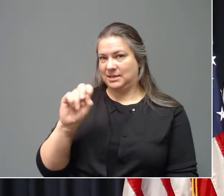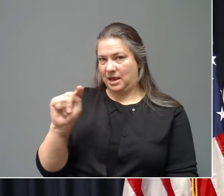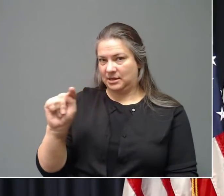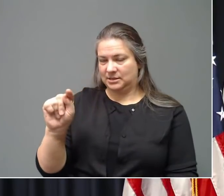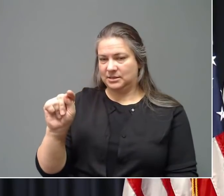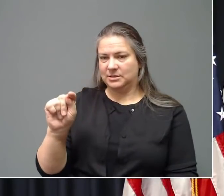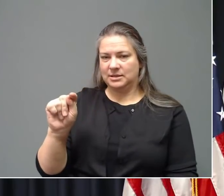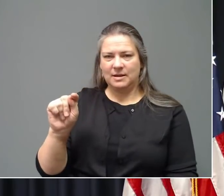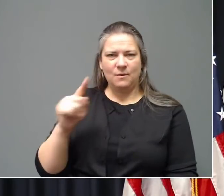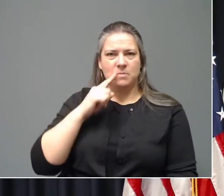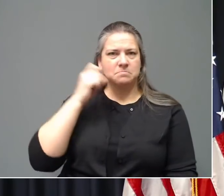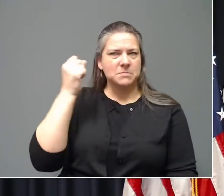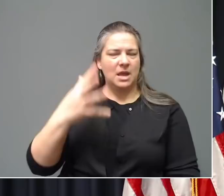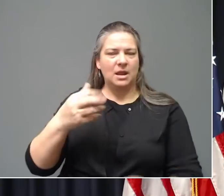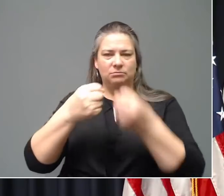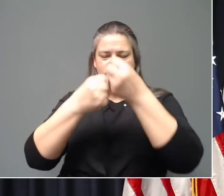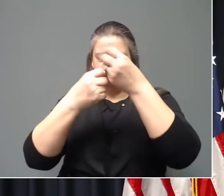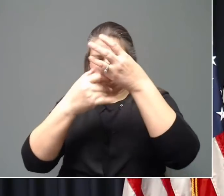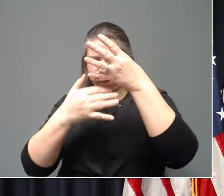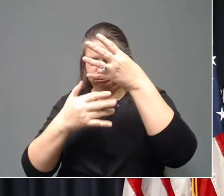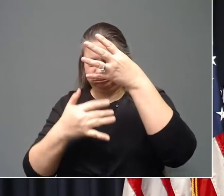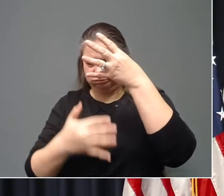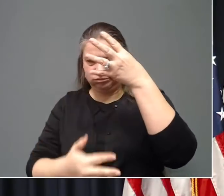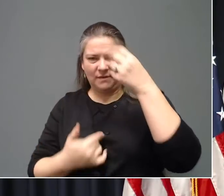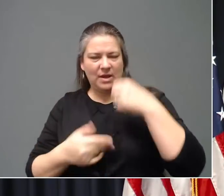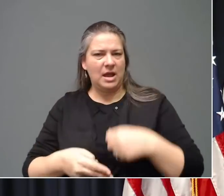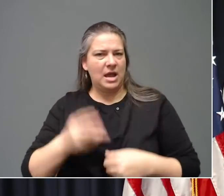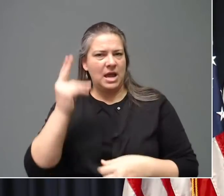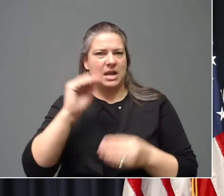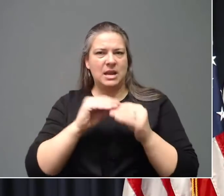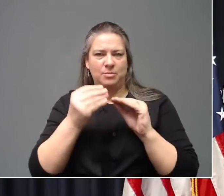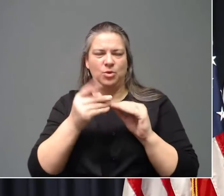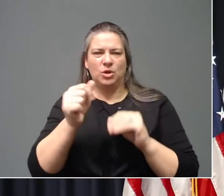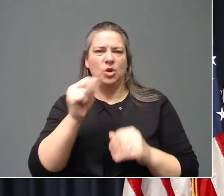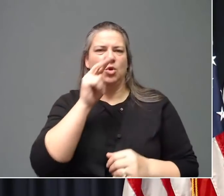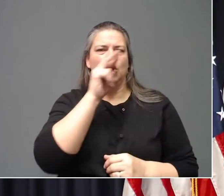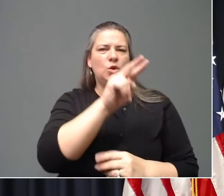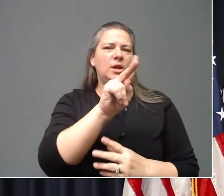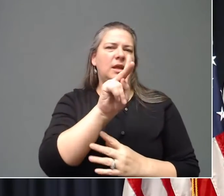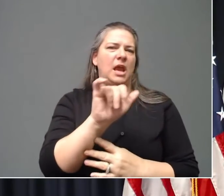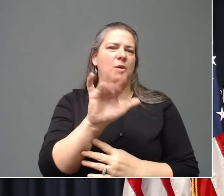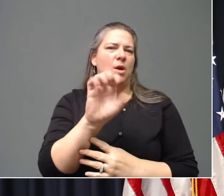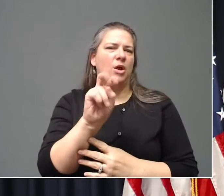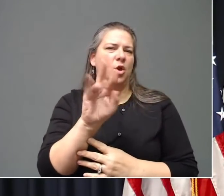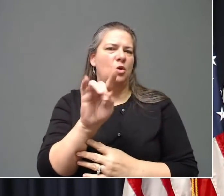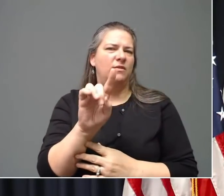many more with such high numbers that you can find on